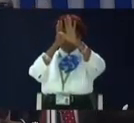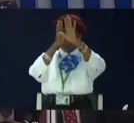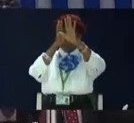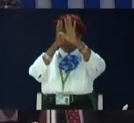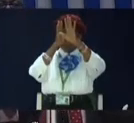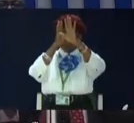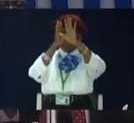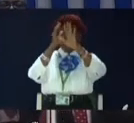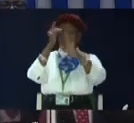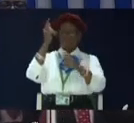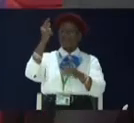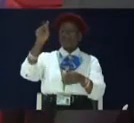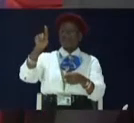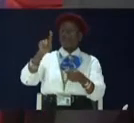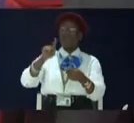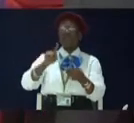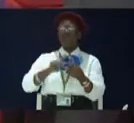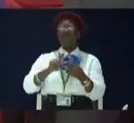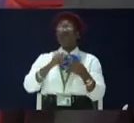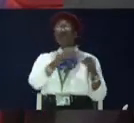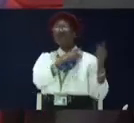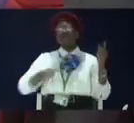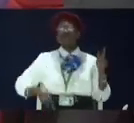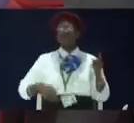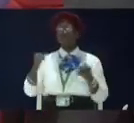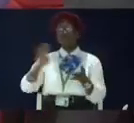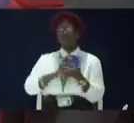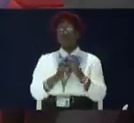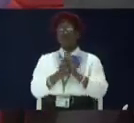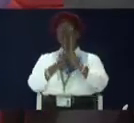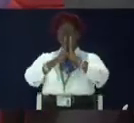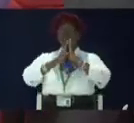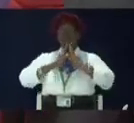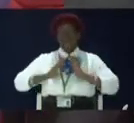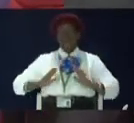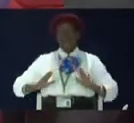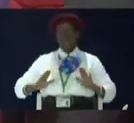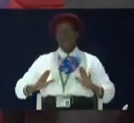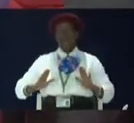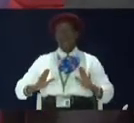The Prince of Peace. Omo Alade Alafia.